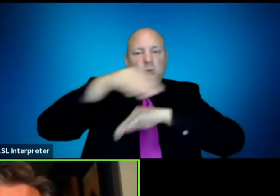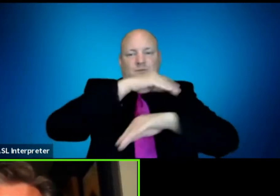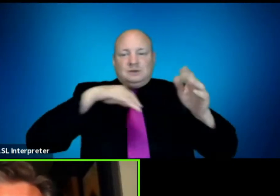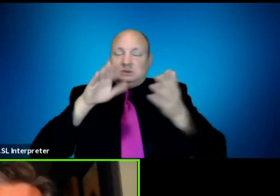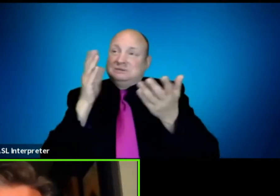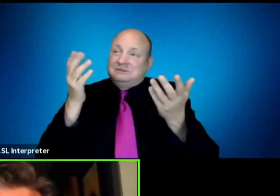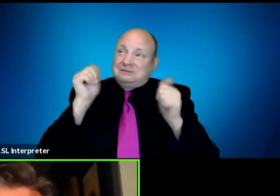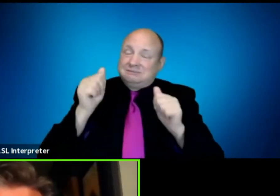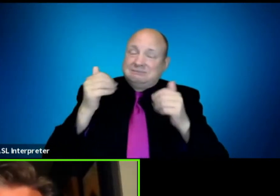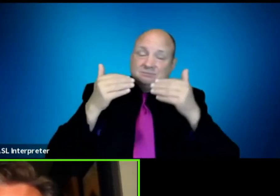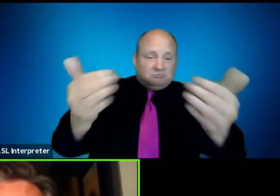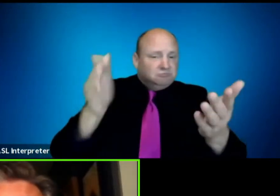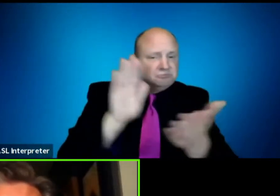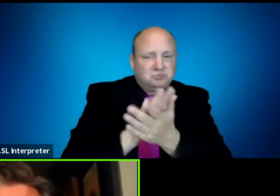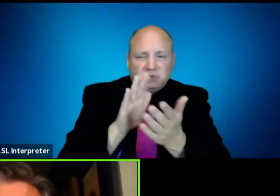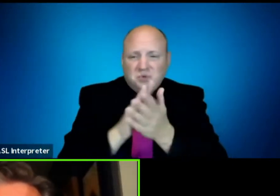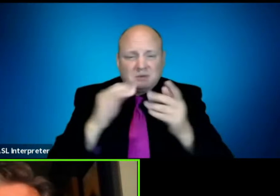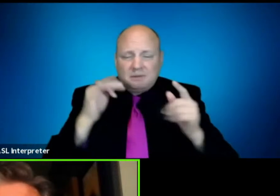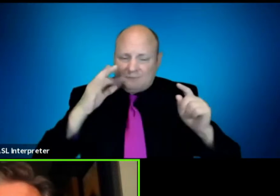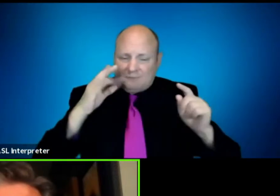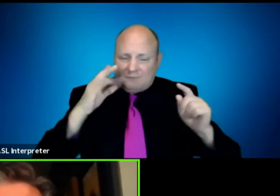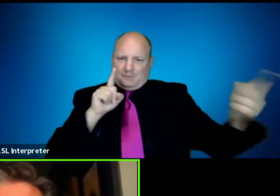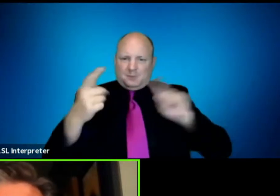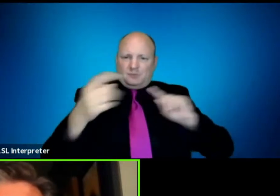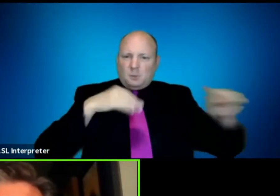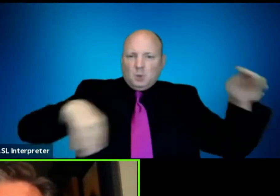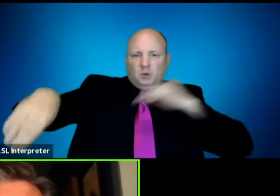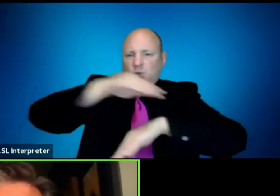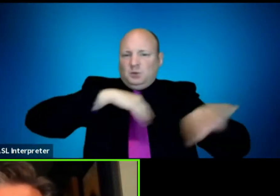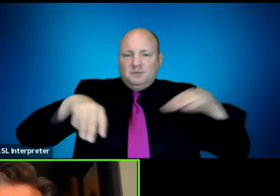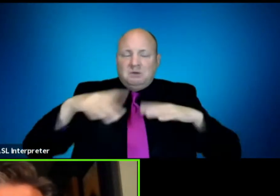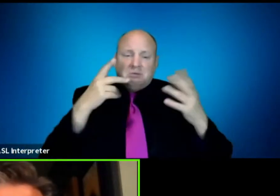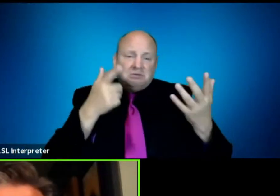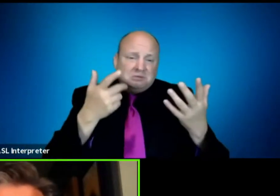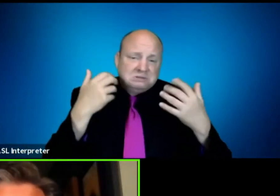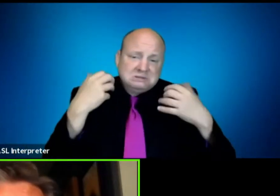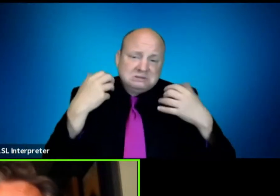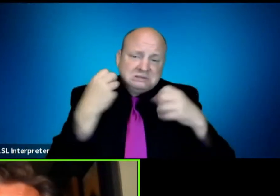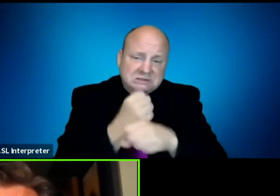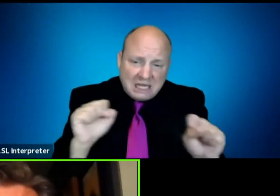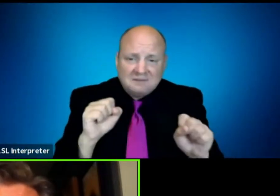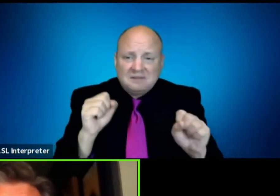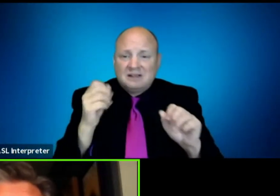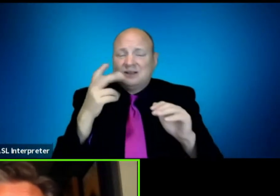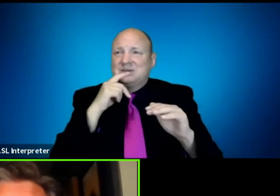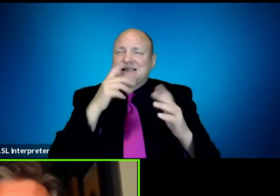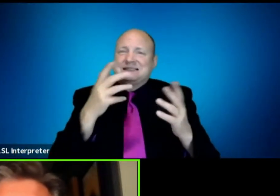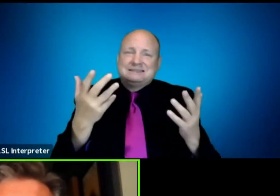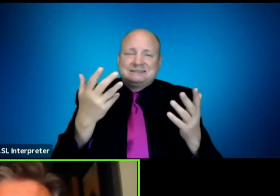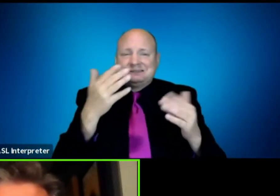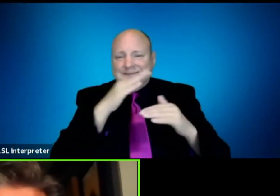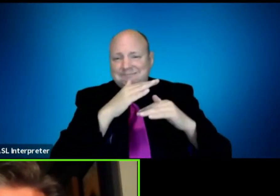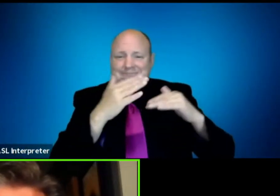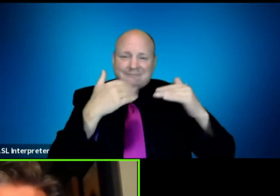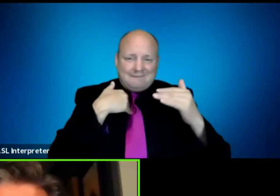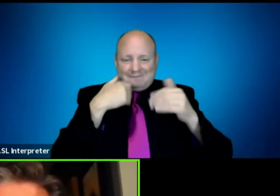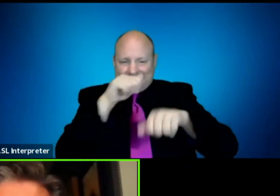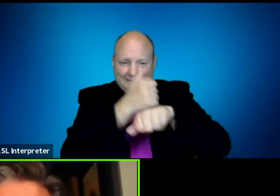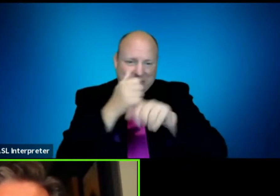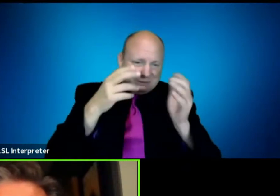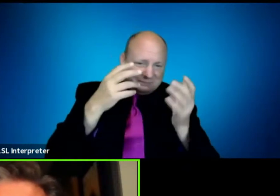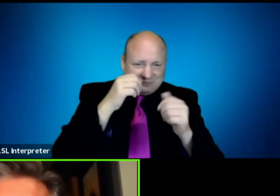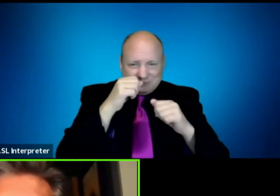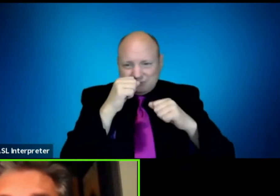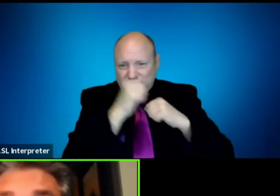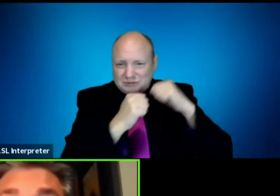with safety measures in place, we are not seeing spread of COVID-19 in schools. If we weren't identifying those who are ill and